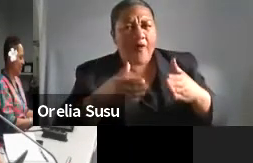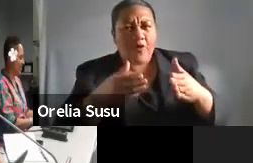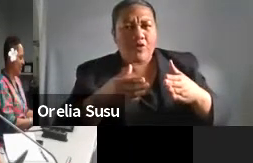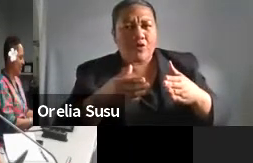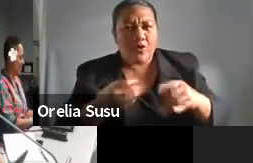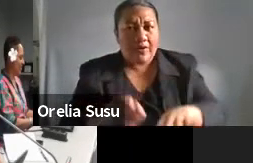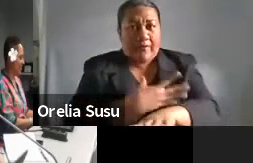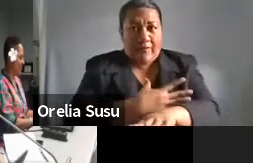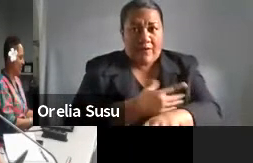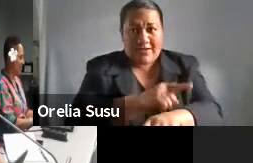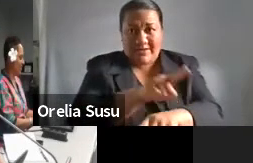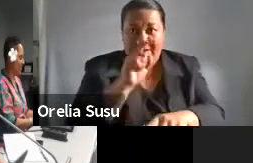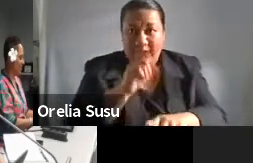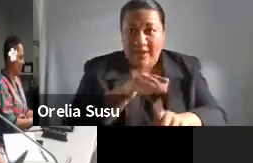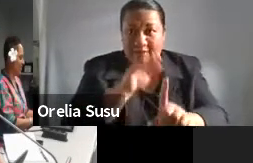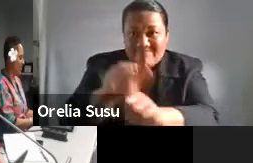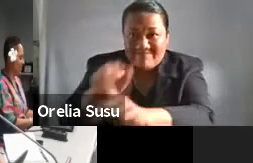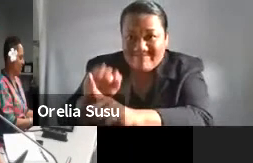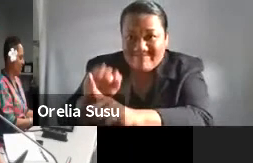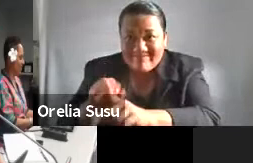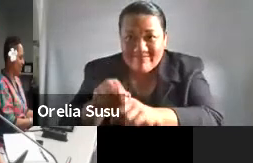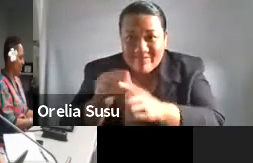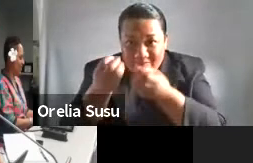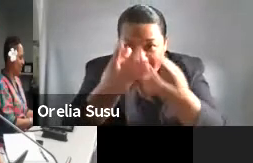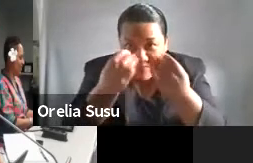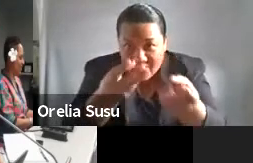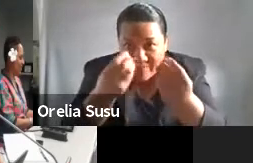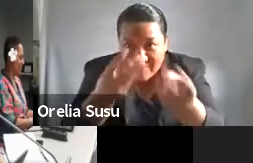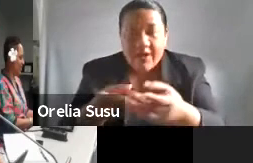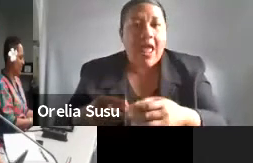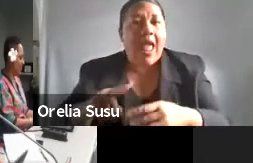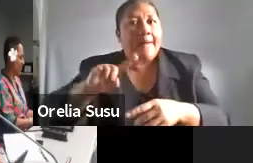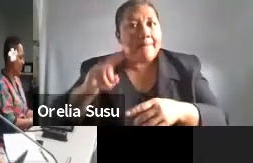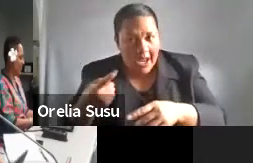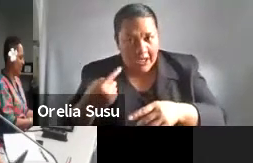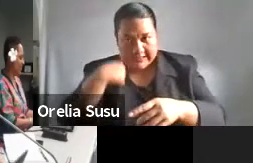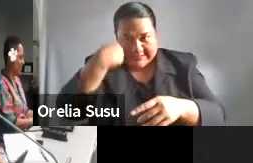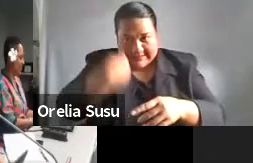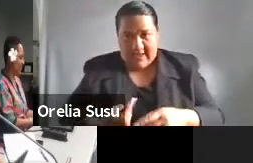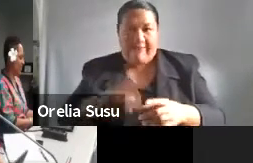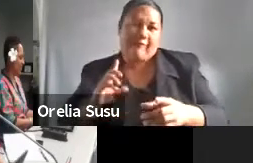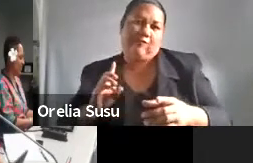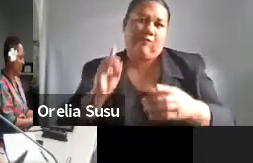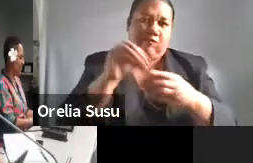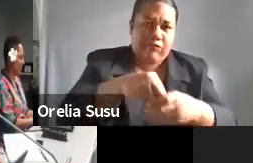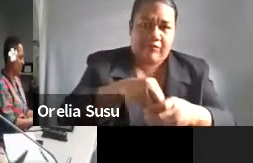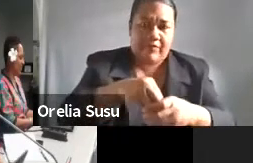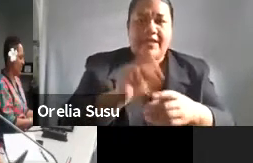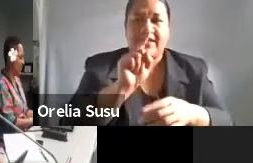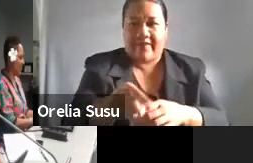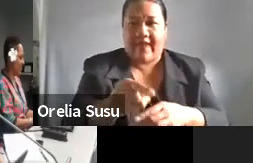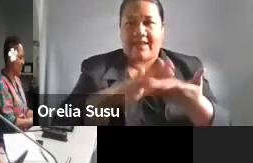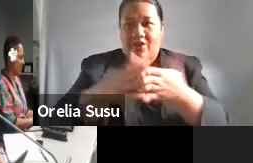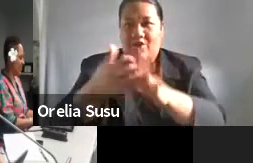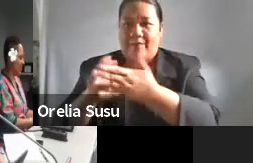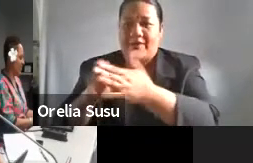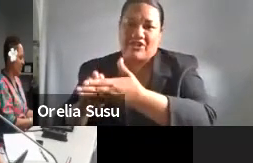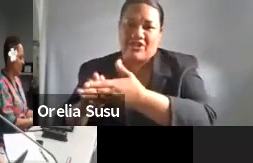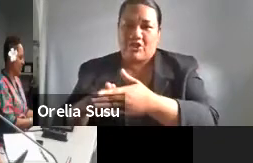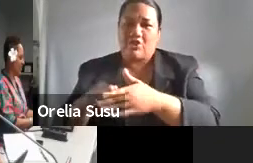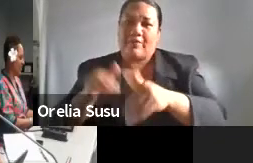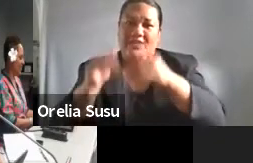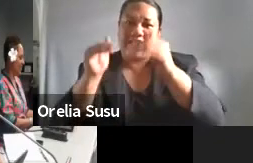to make sure that we also have a chance to be ourselves in these kind of spaces and making sure that, you know, every individual